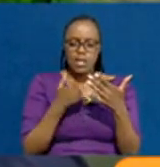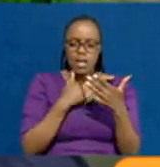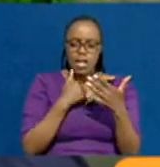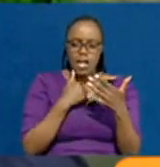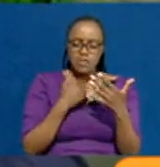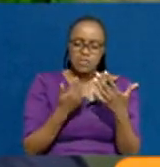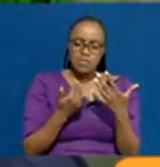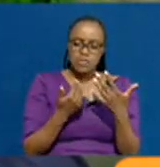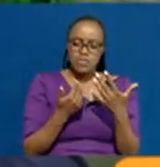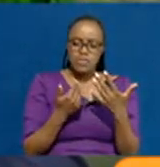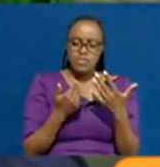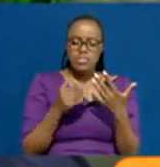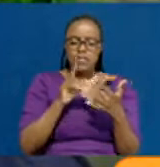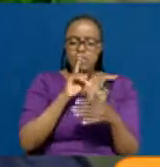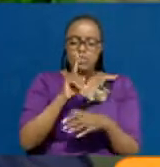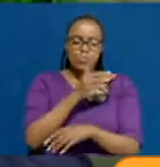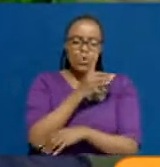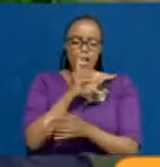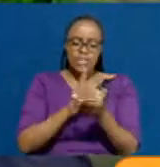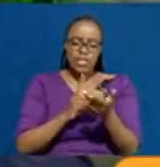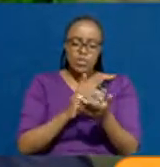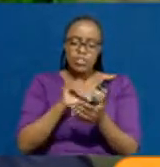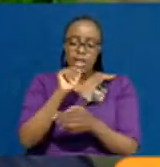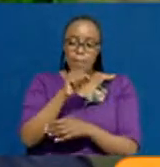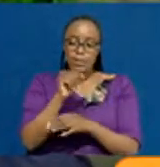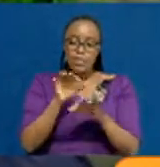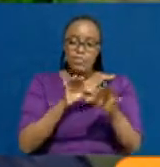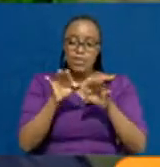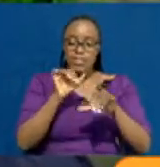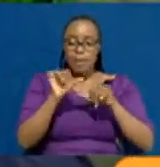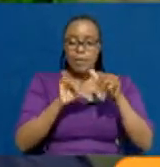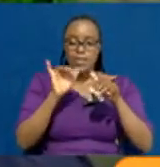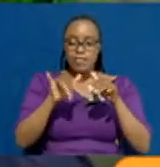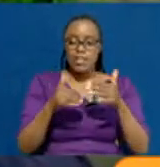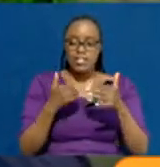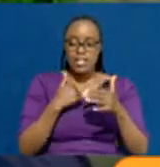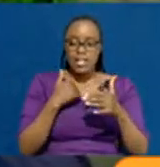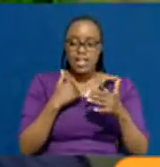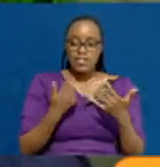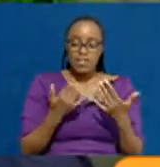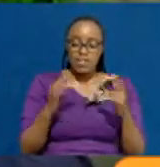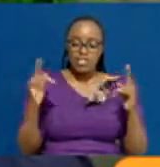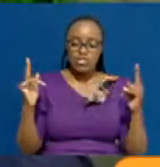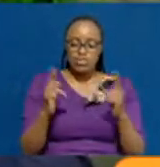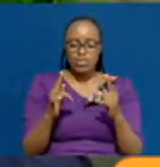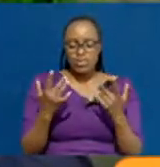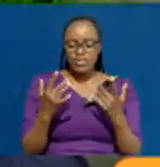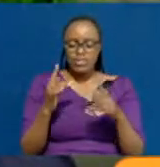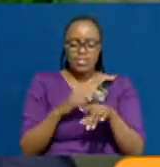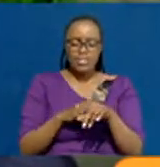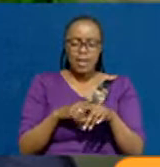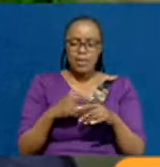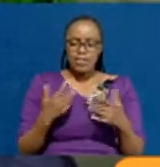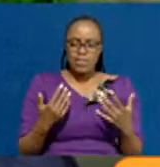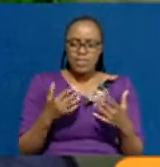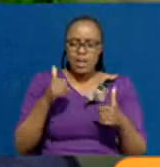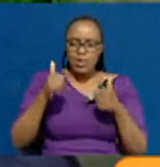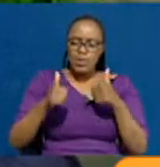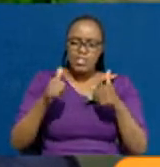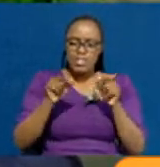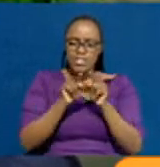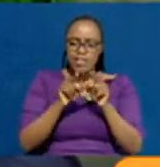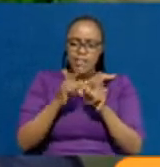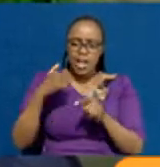myths about, and Daktari, I'm sure you'll be able to speak about shortening of lifespan of children. That one is for Dr. Which is